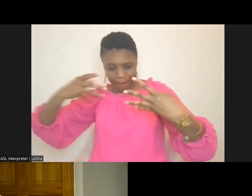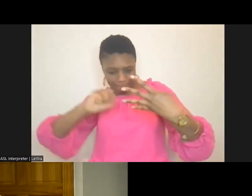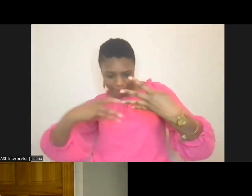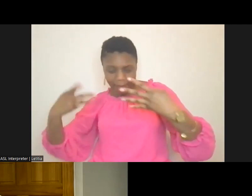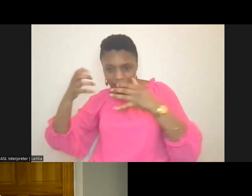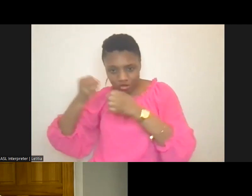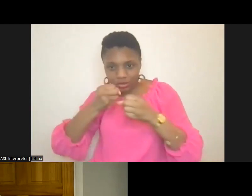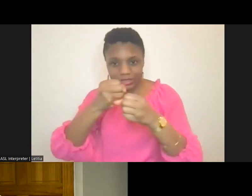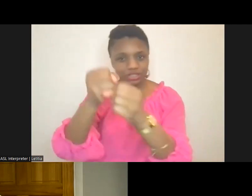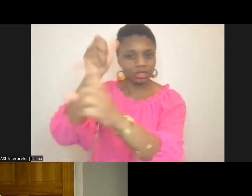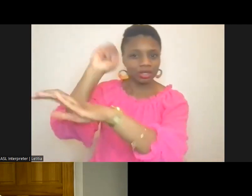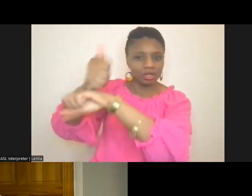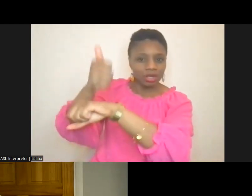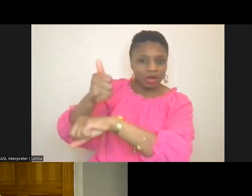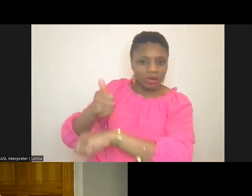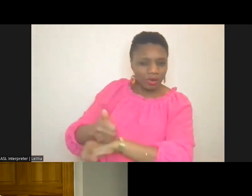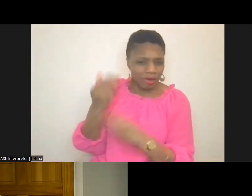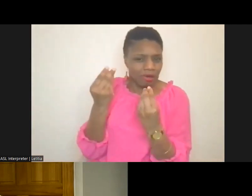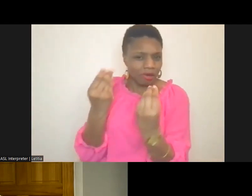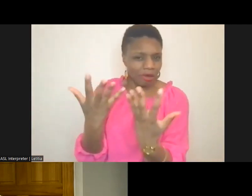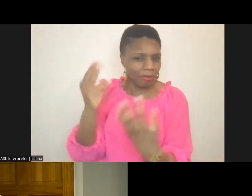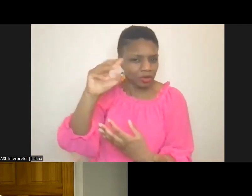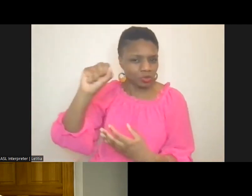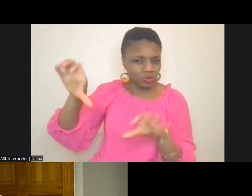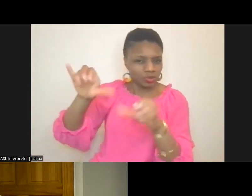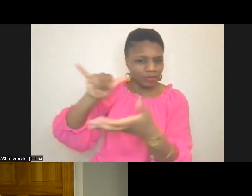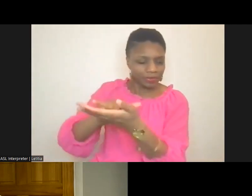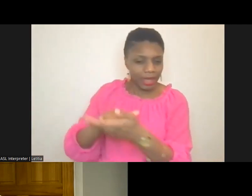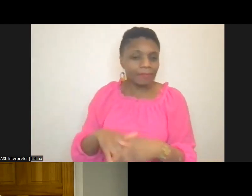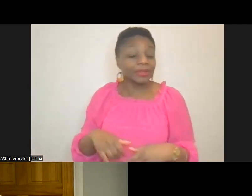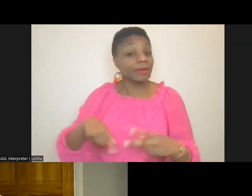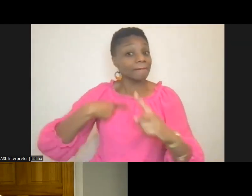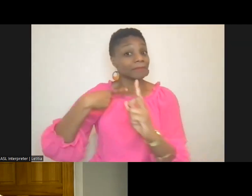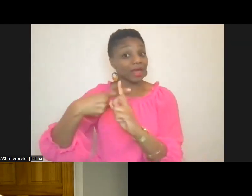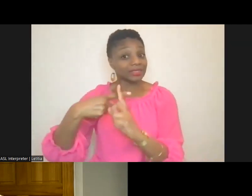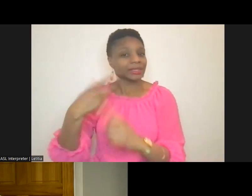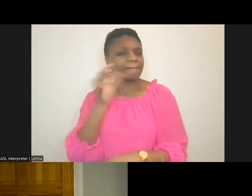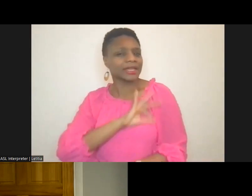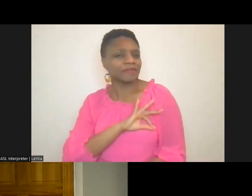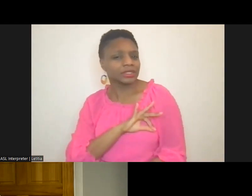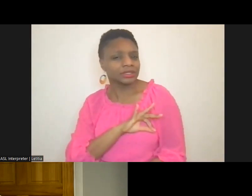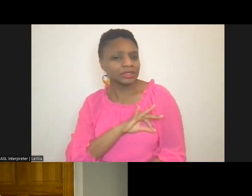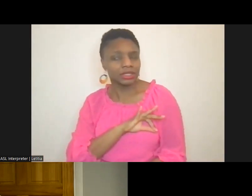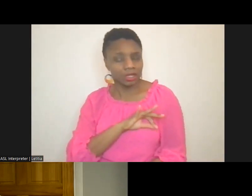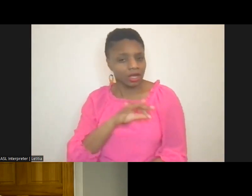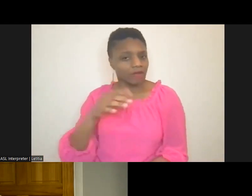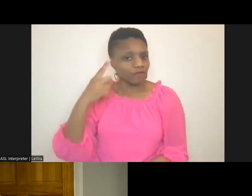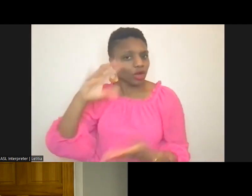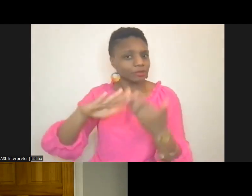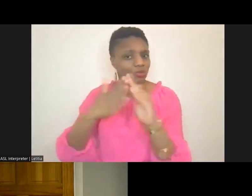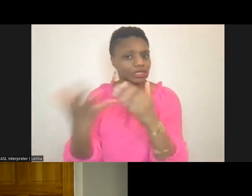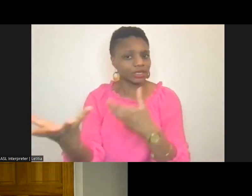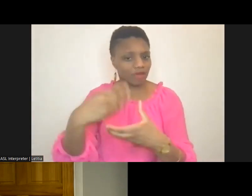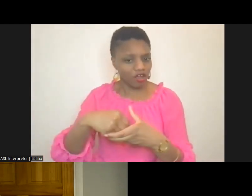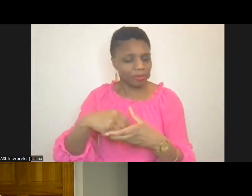we apply the environmental justice criteria for benefits of community involvement, but then how we